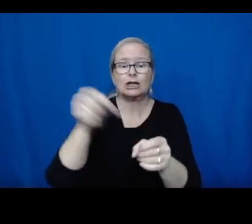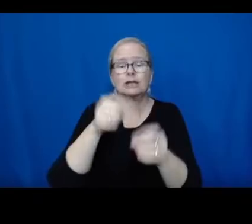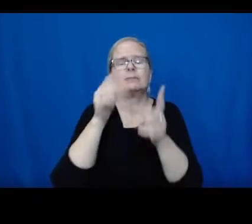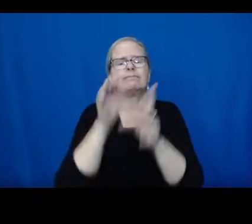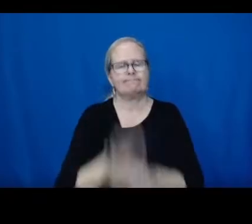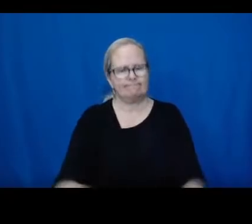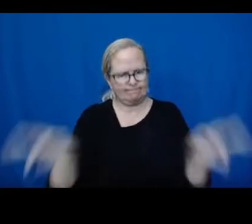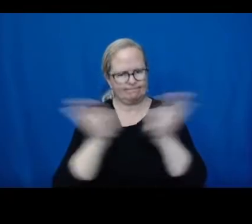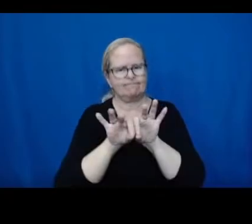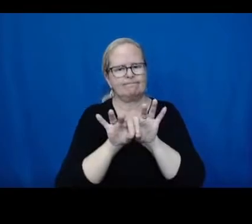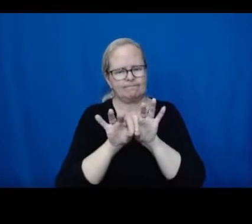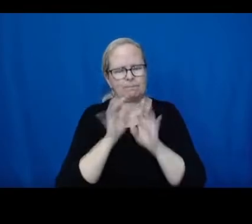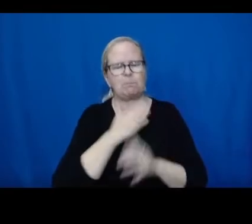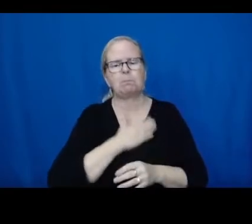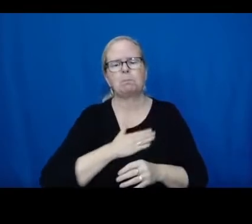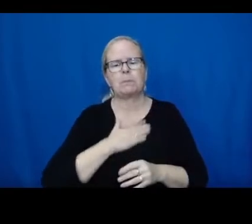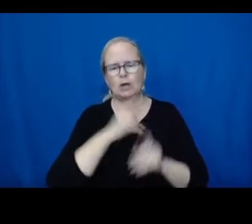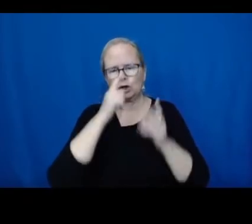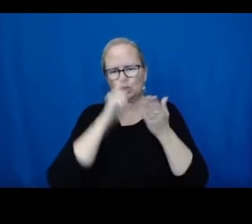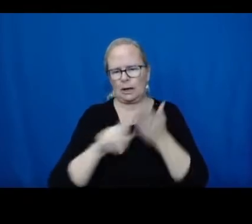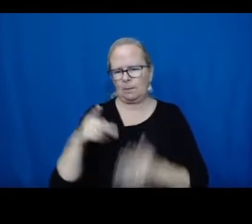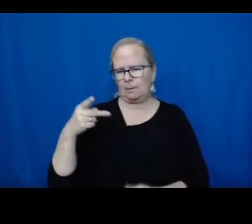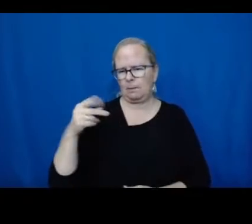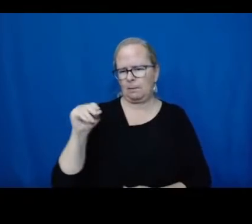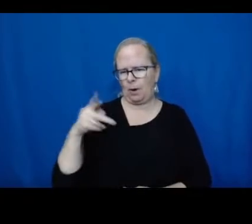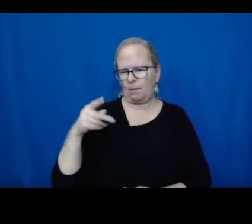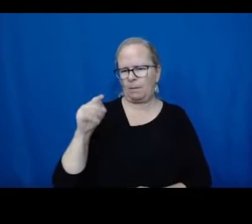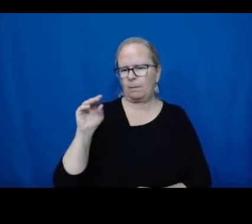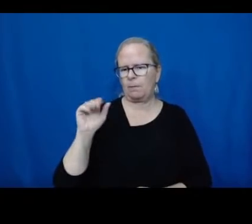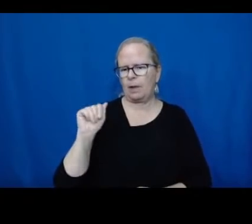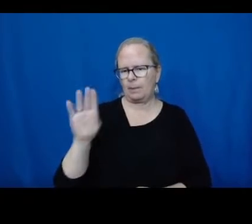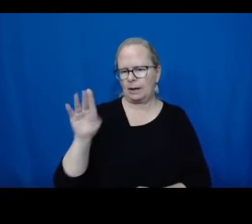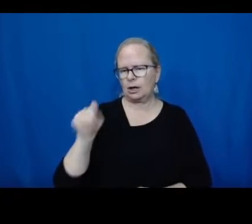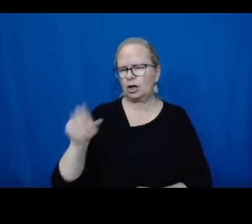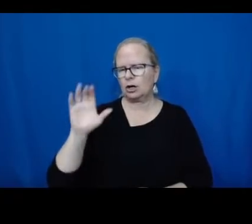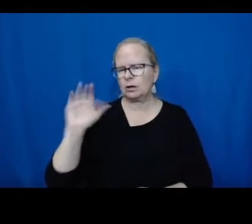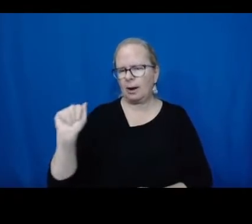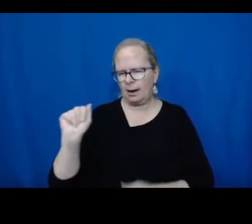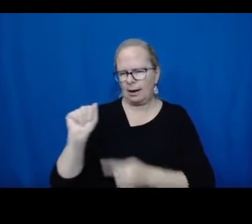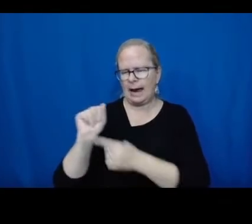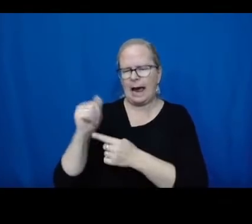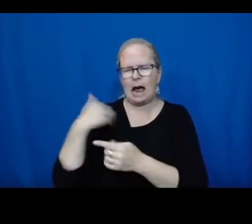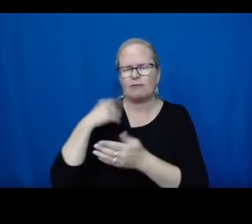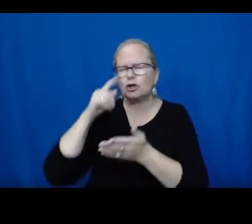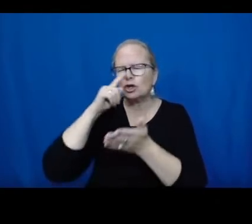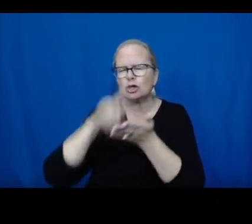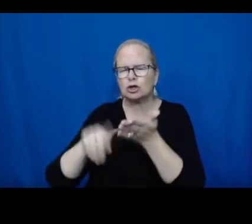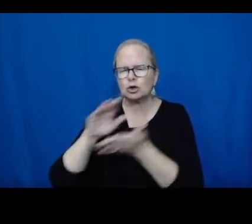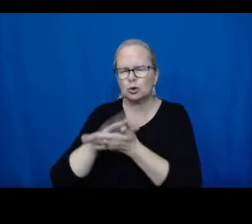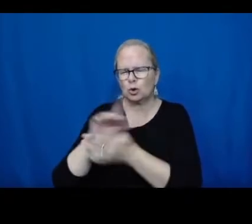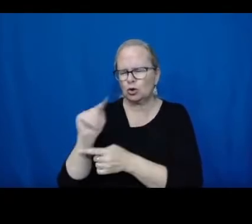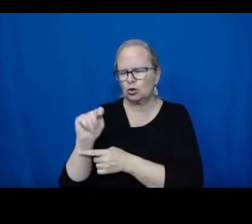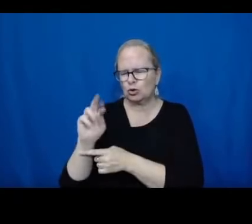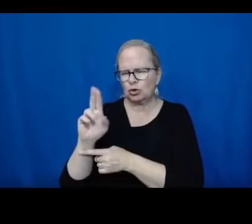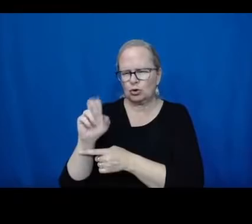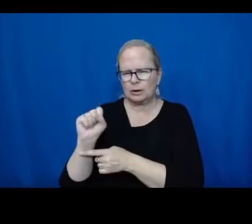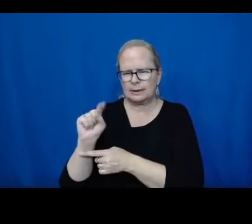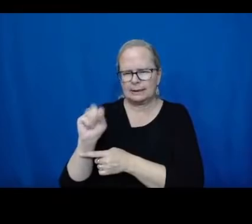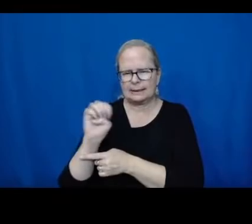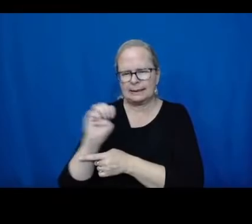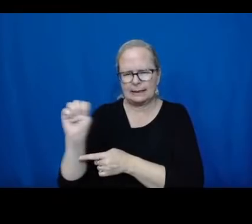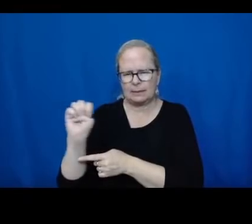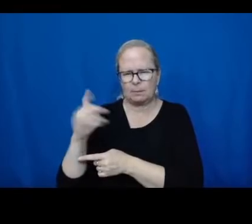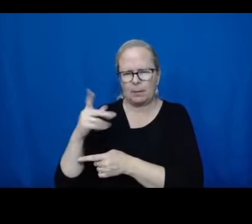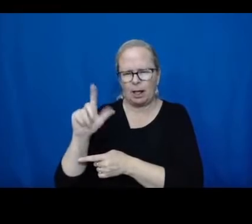platform. Ask your local candidates if they'll support our vision for safe schools, and then we'll publish a list of all of the